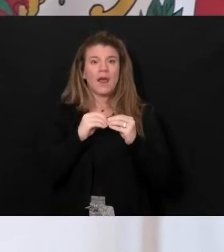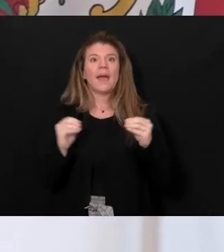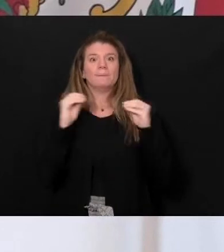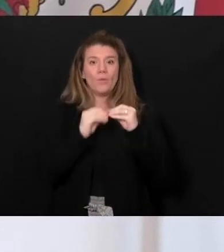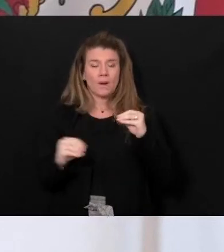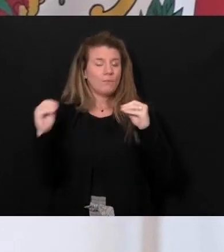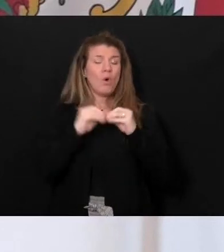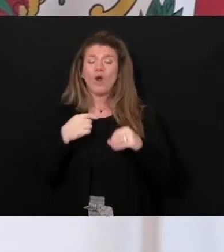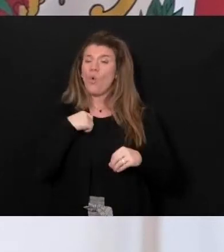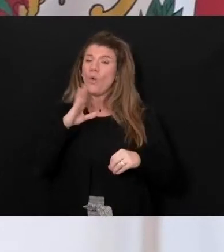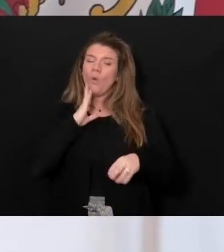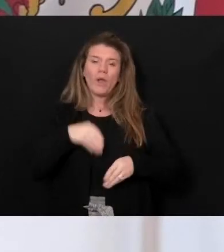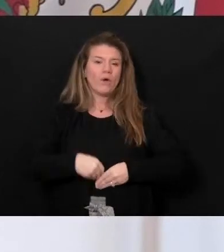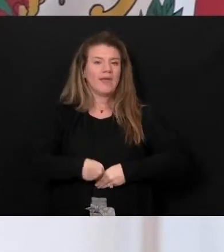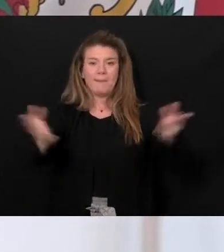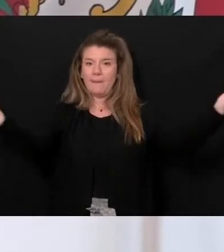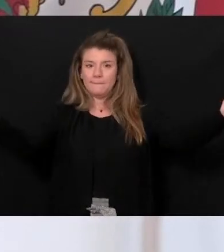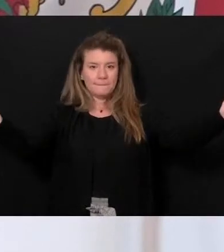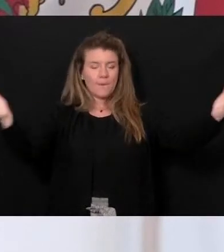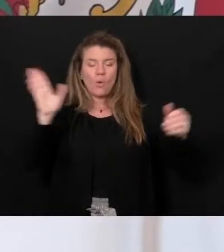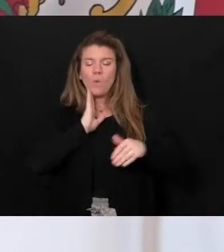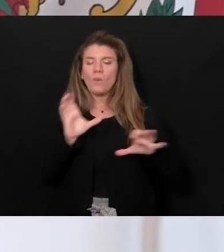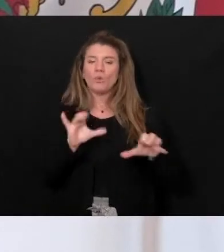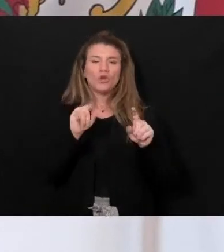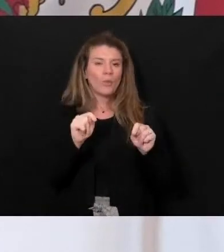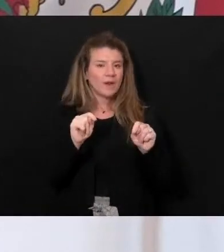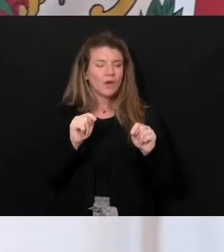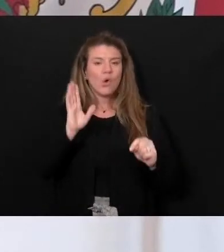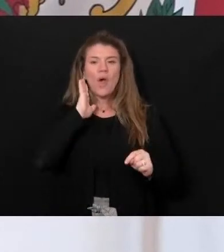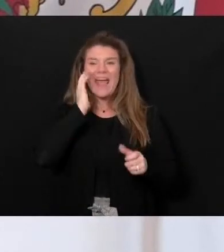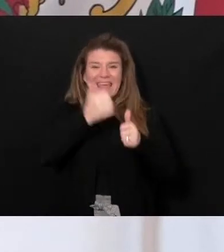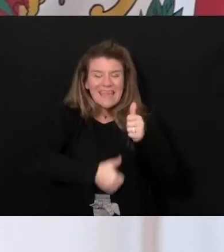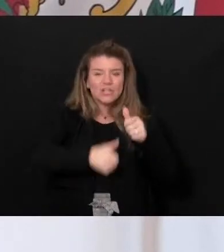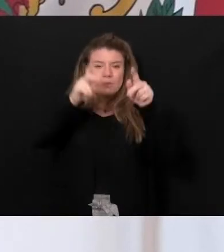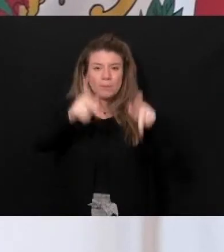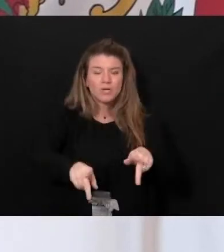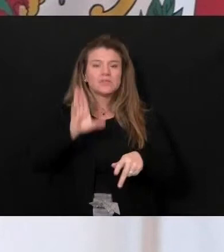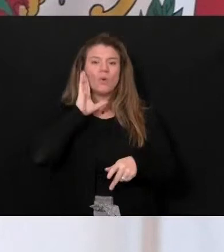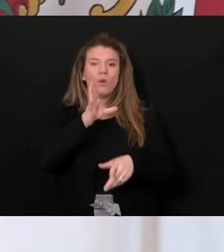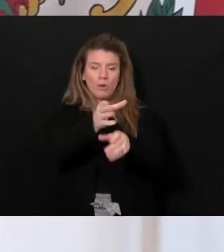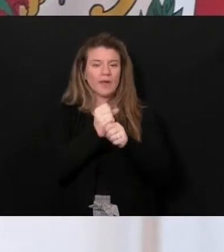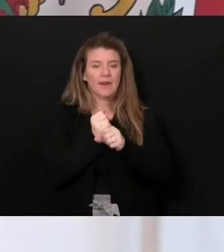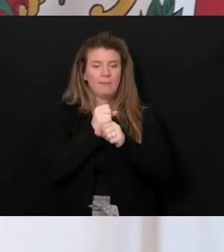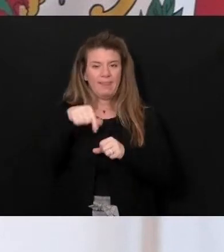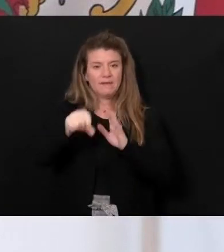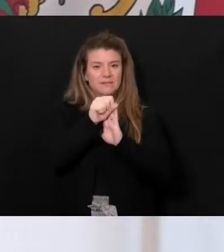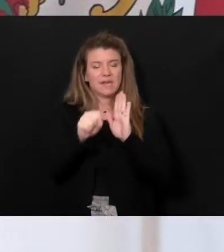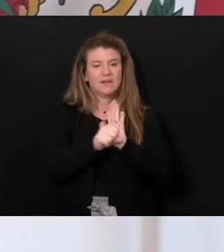we'll absolutely pour this on, and we'll get to every single last person in